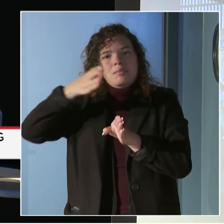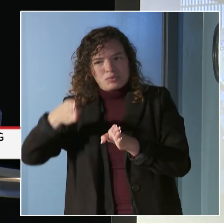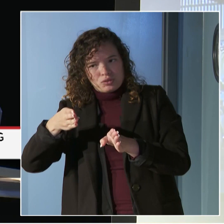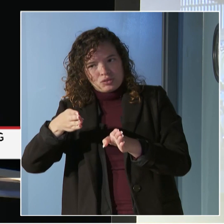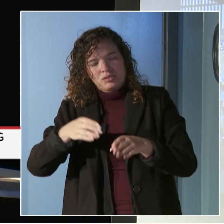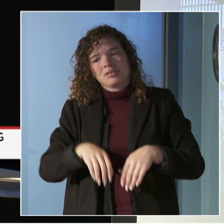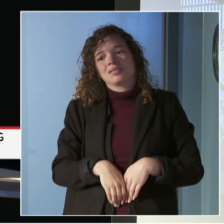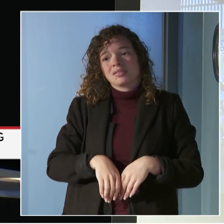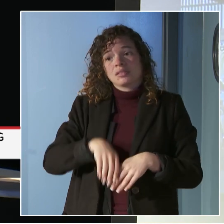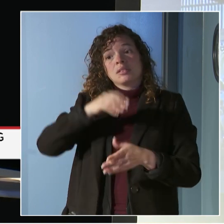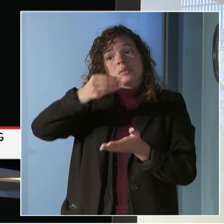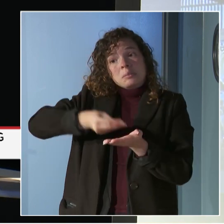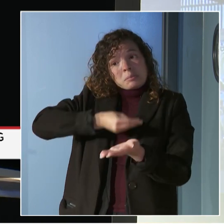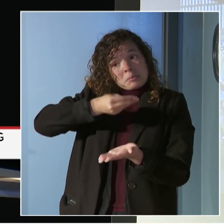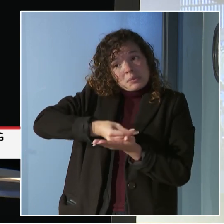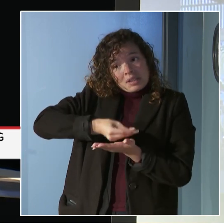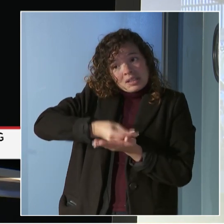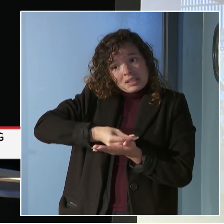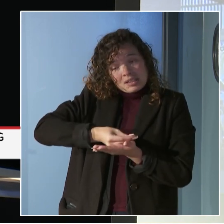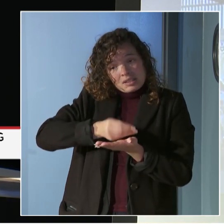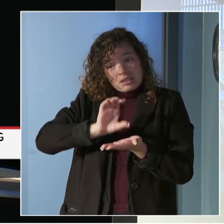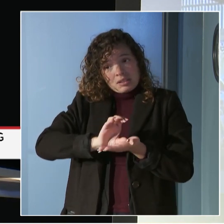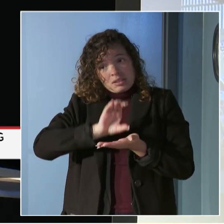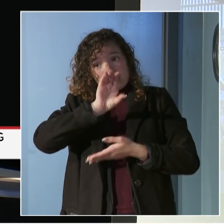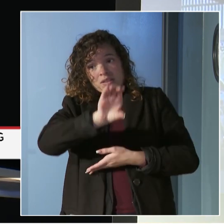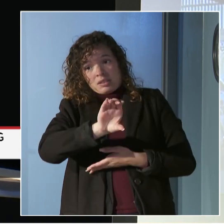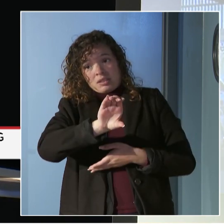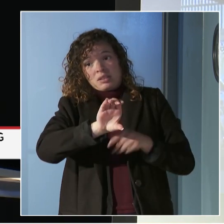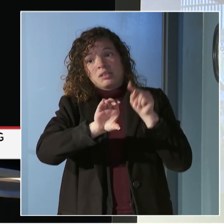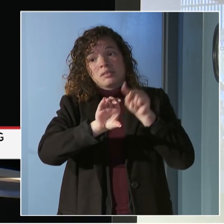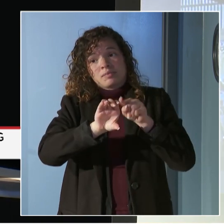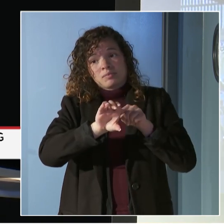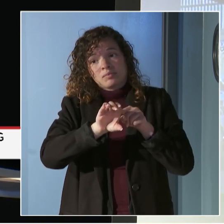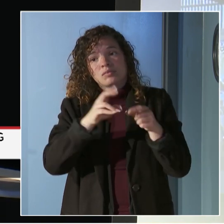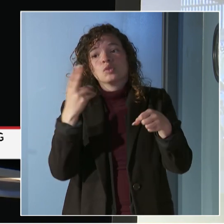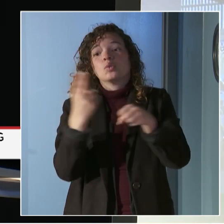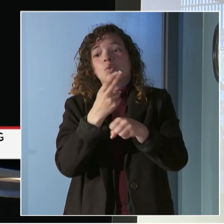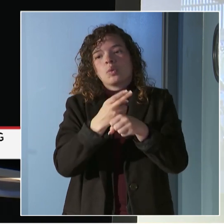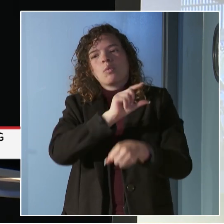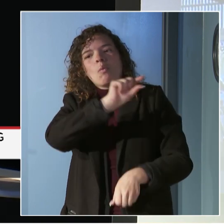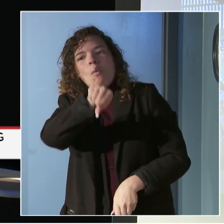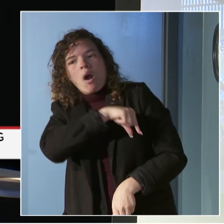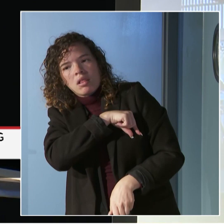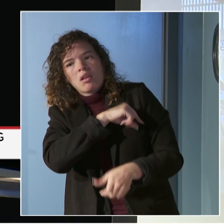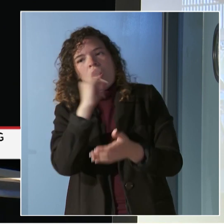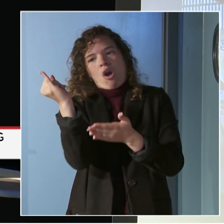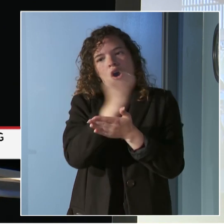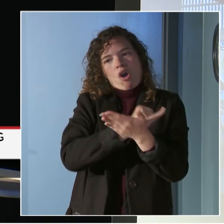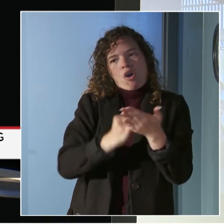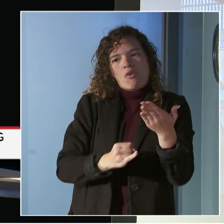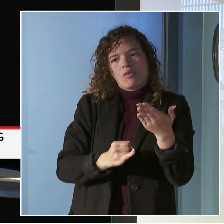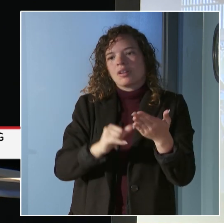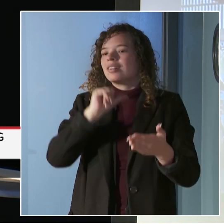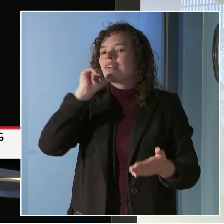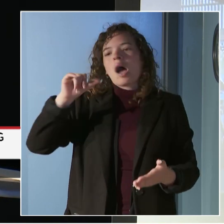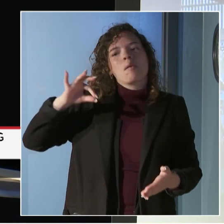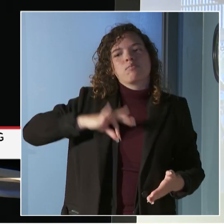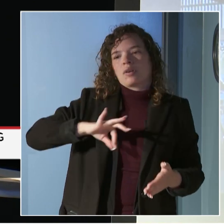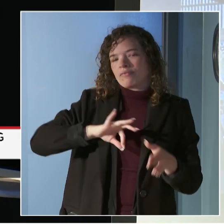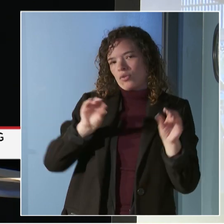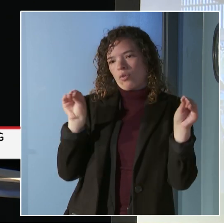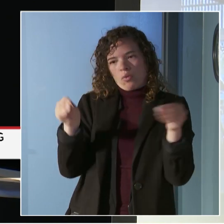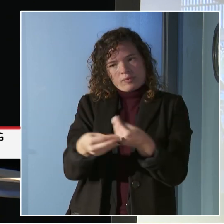and Buildings, or FAB grant as we call it, can be used by qualified arts and humanities nonprofit organizations towards renovation